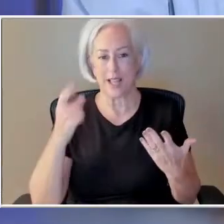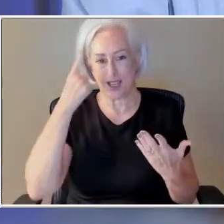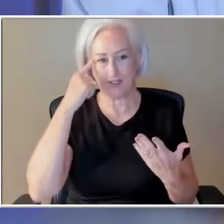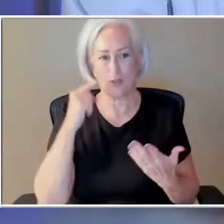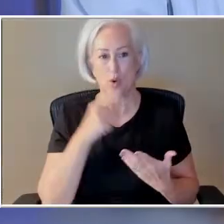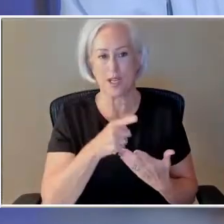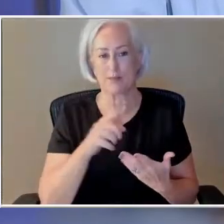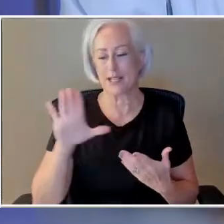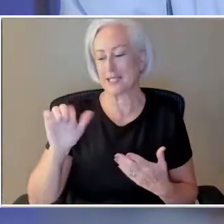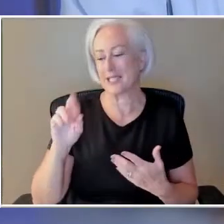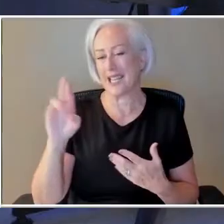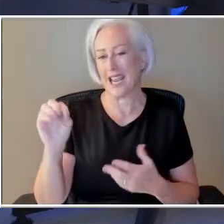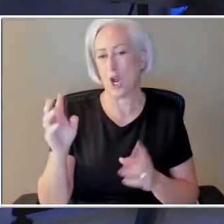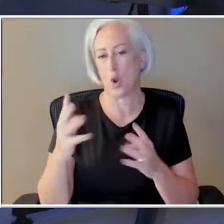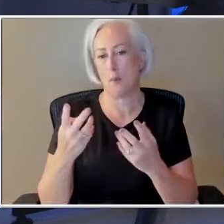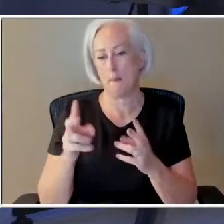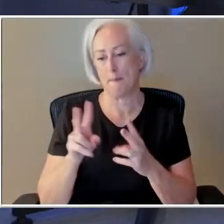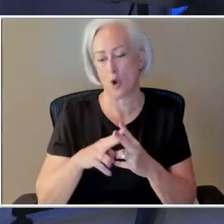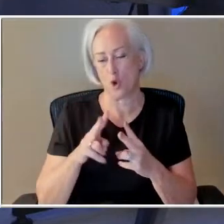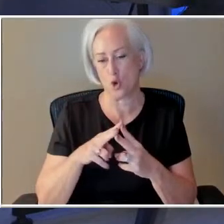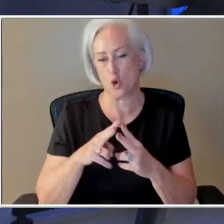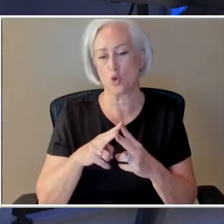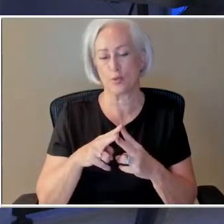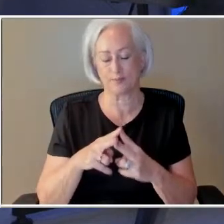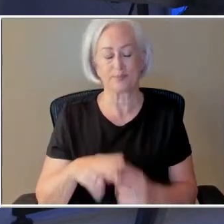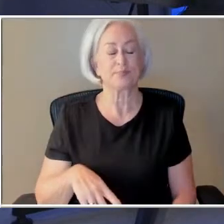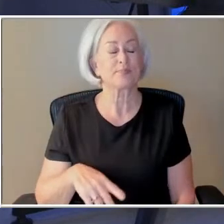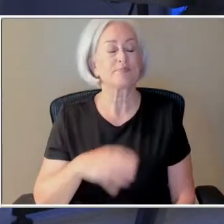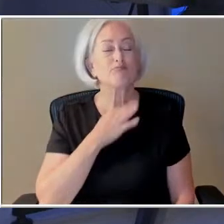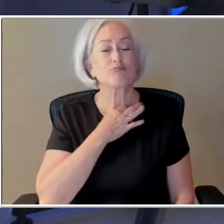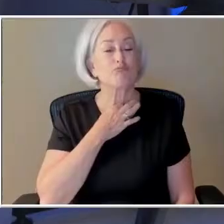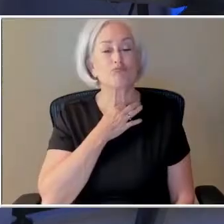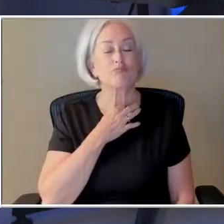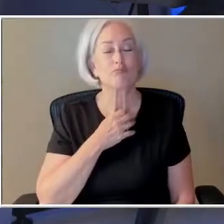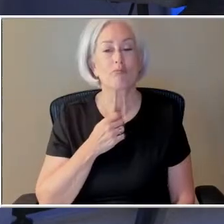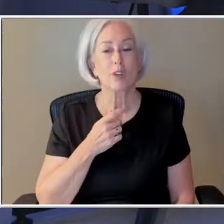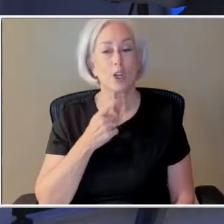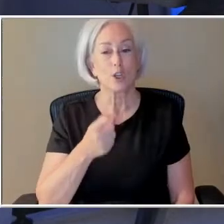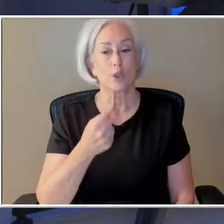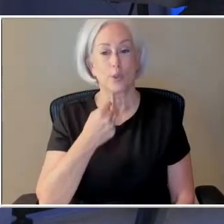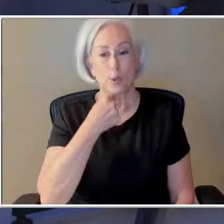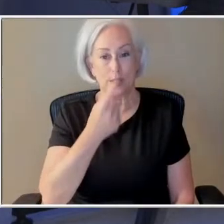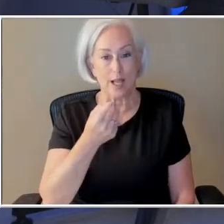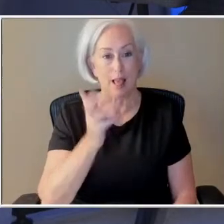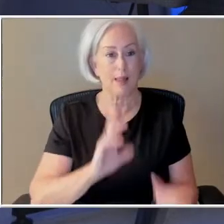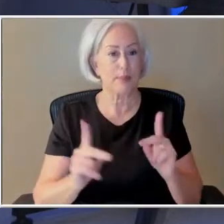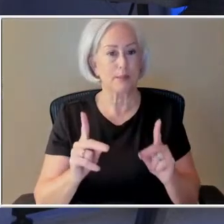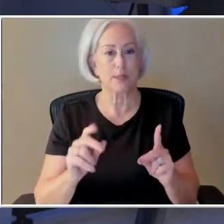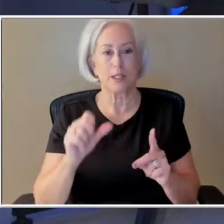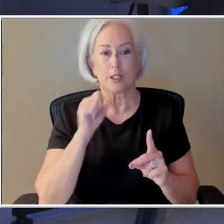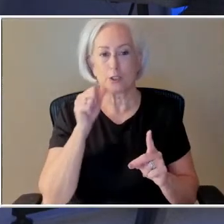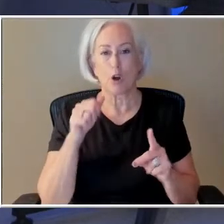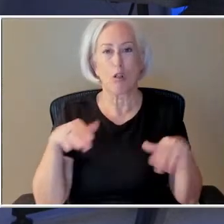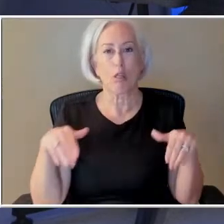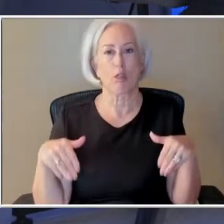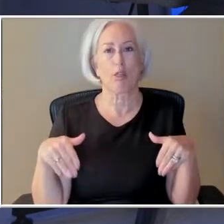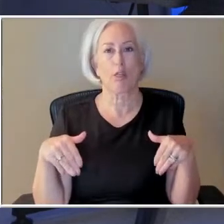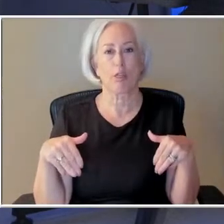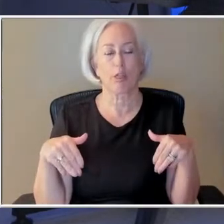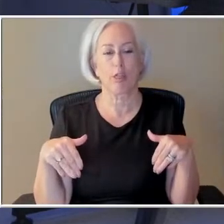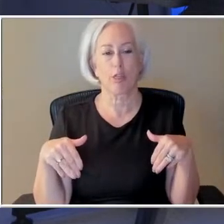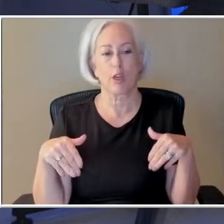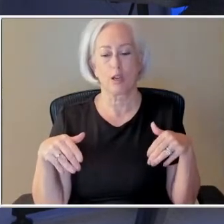partner. One thing I want to ask you is, you make a point of telling people, don't be a passive patient. You